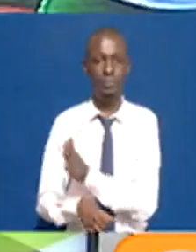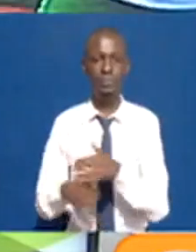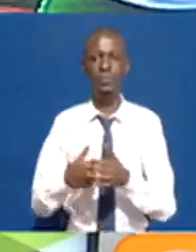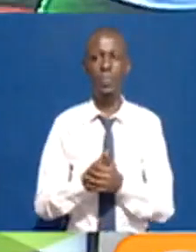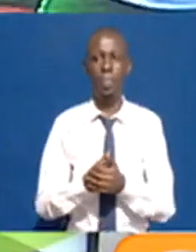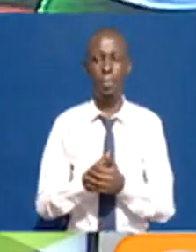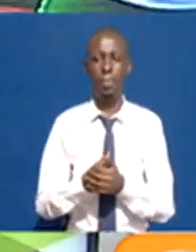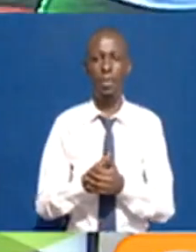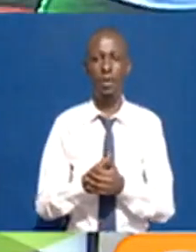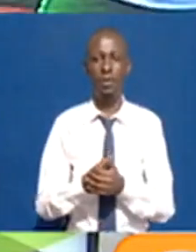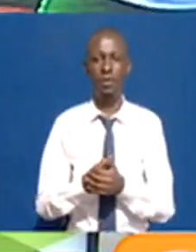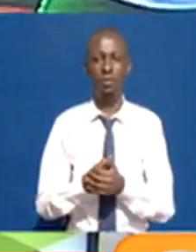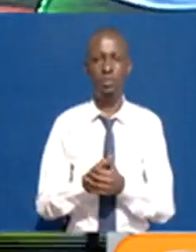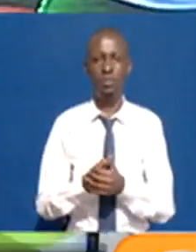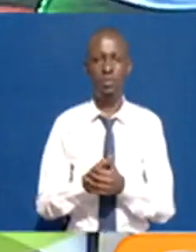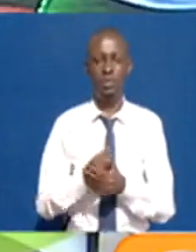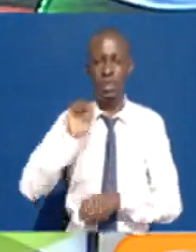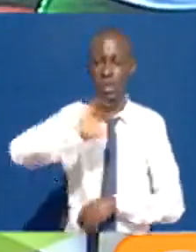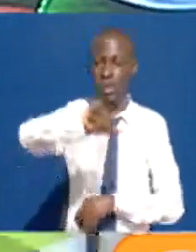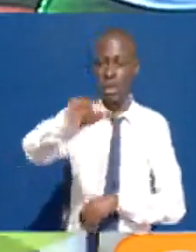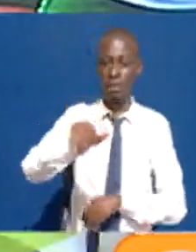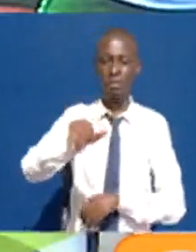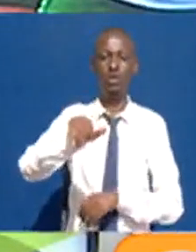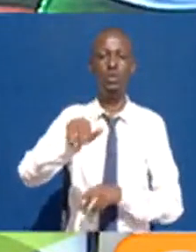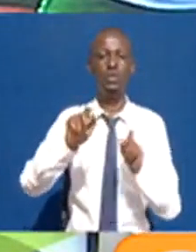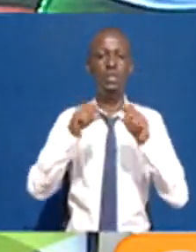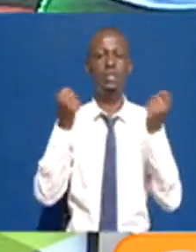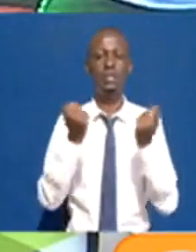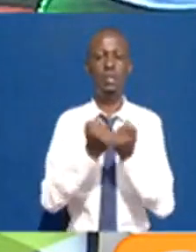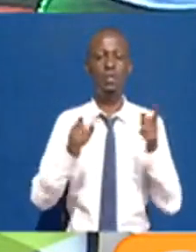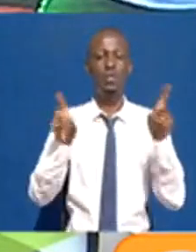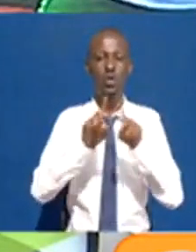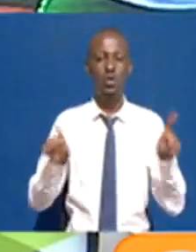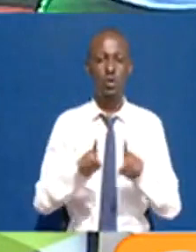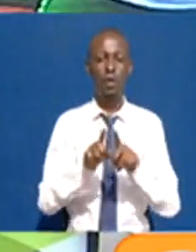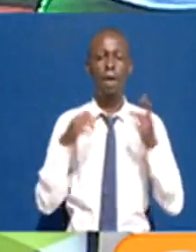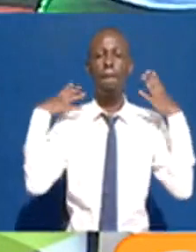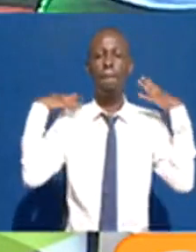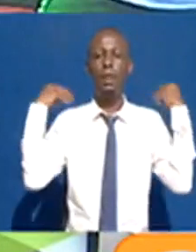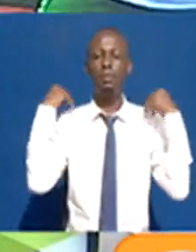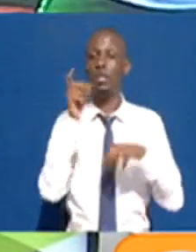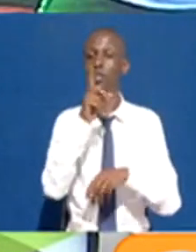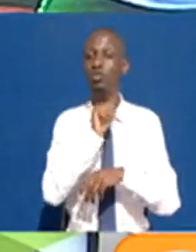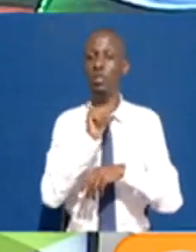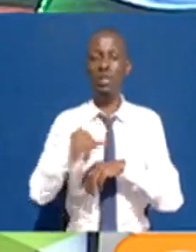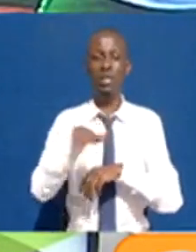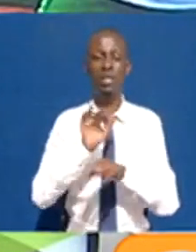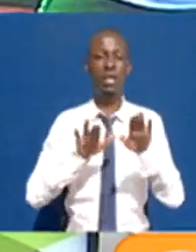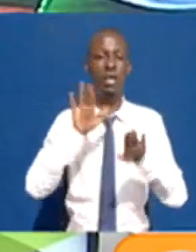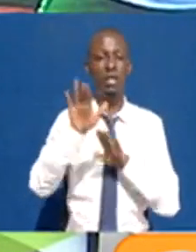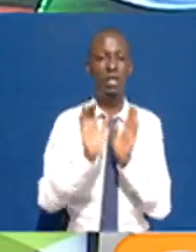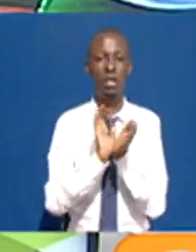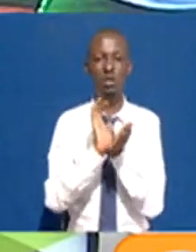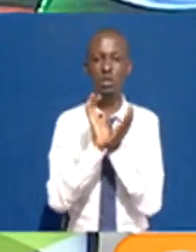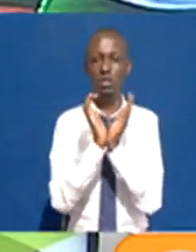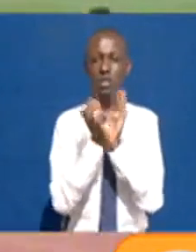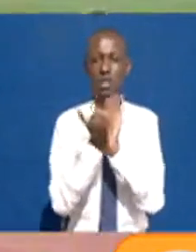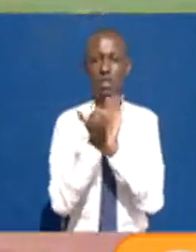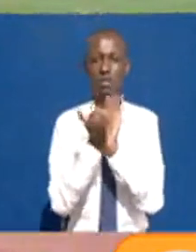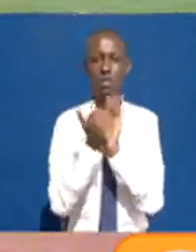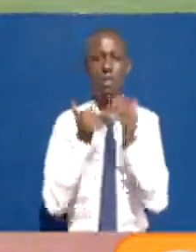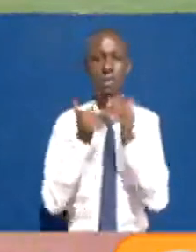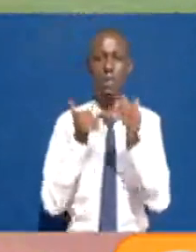Rising Starlets opponents Cameroon had also their chance to fill the pitch at the Nyayo National Stadium here in Nairobi. Despite leading by a